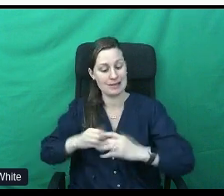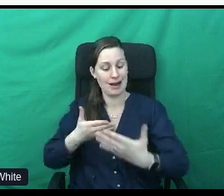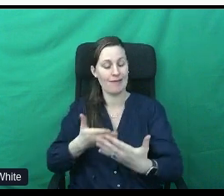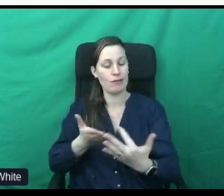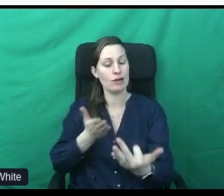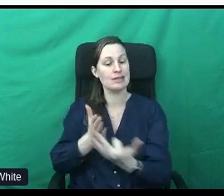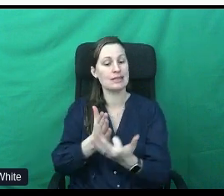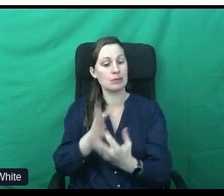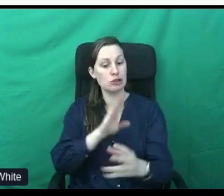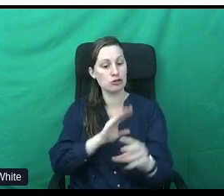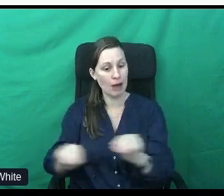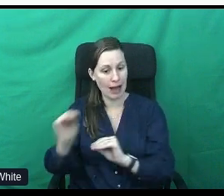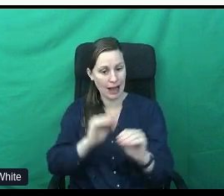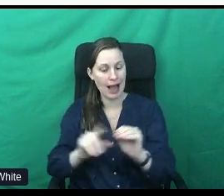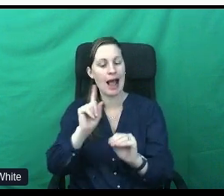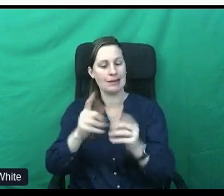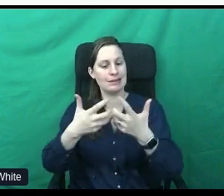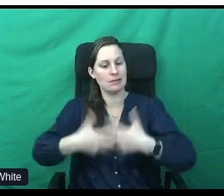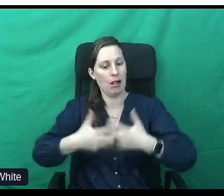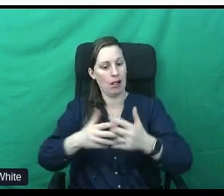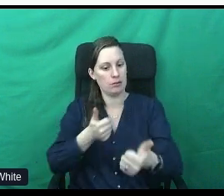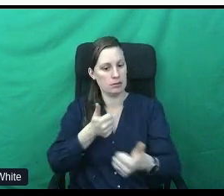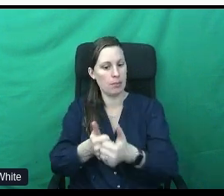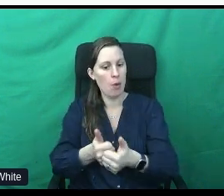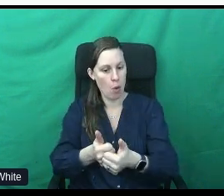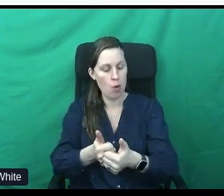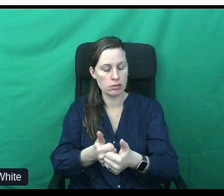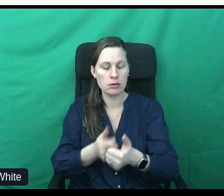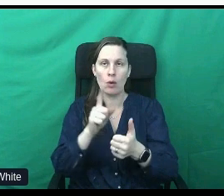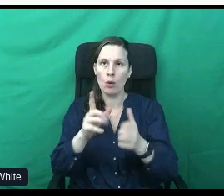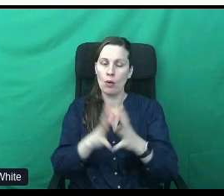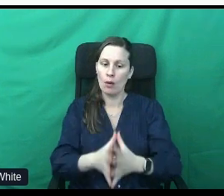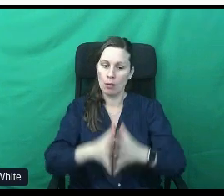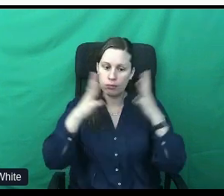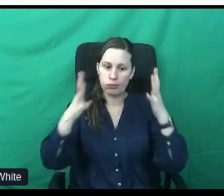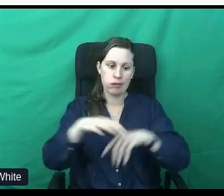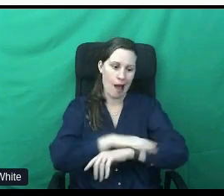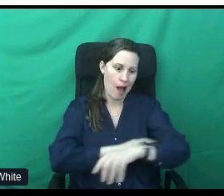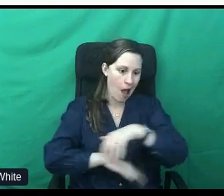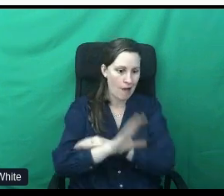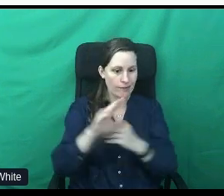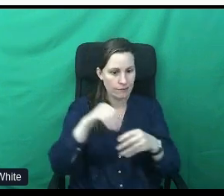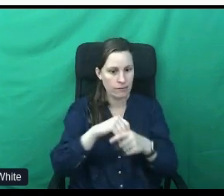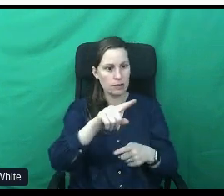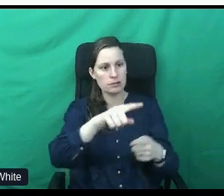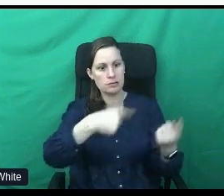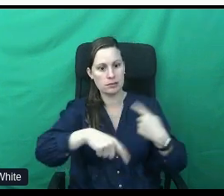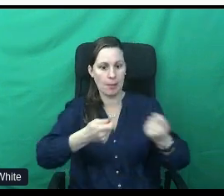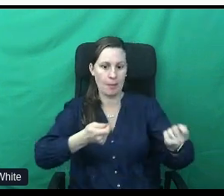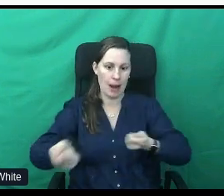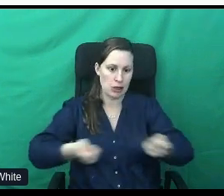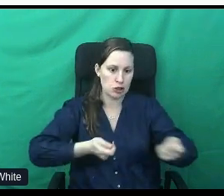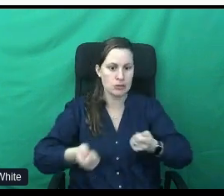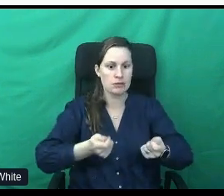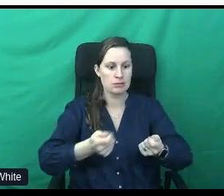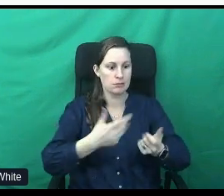training and technical support. And it was a monumental effort in stakeholder management that involved